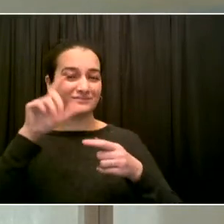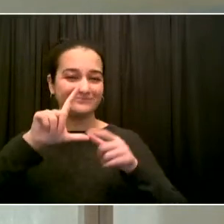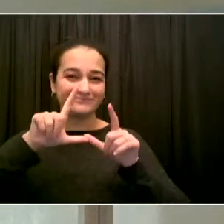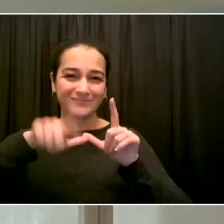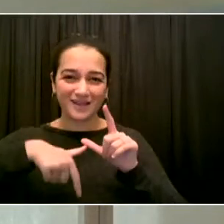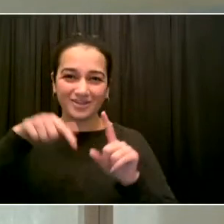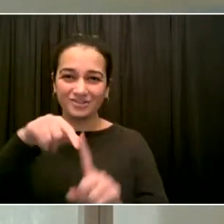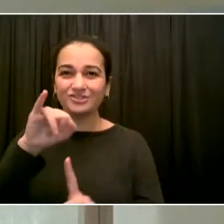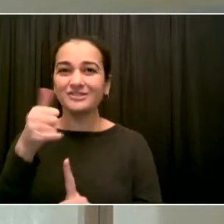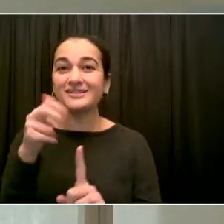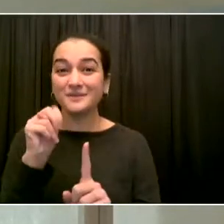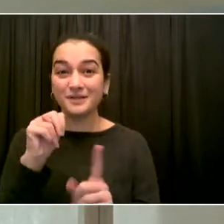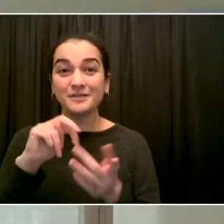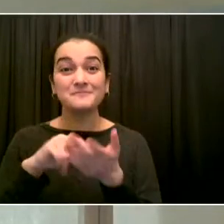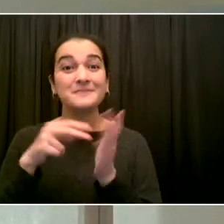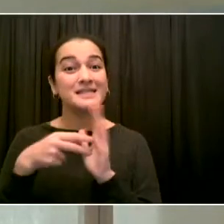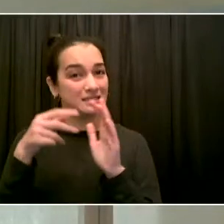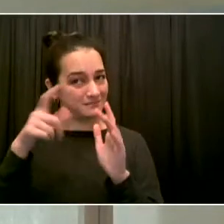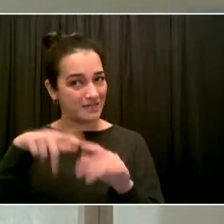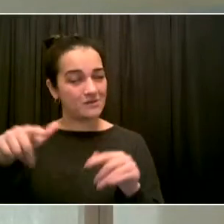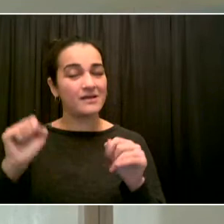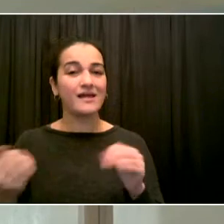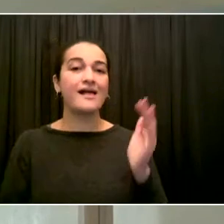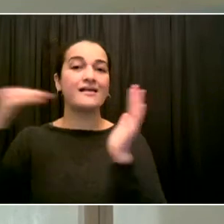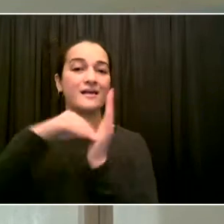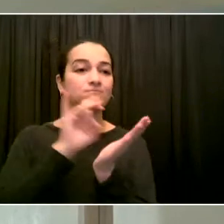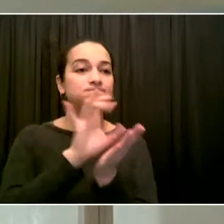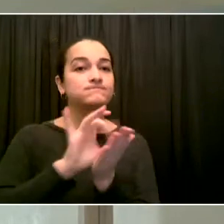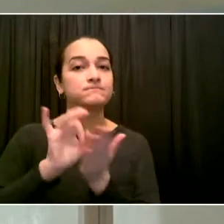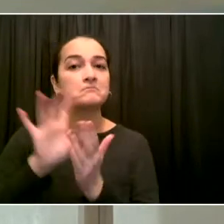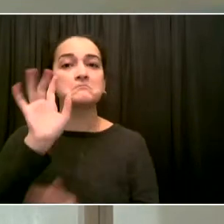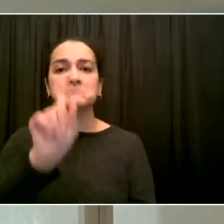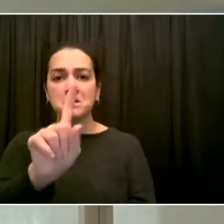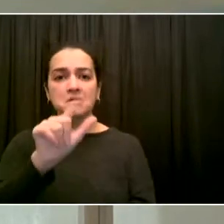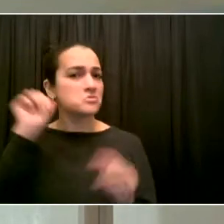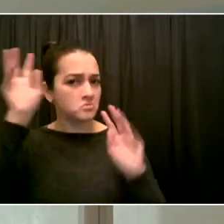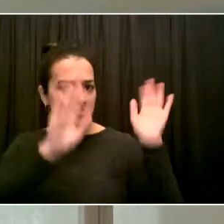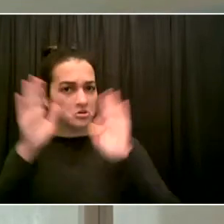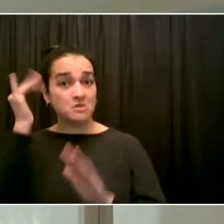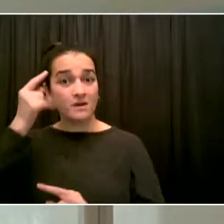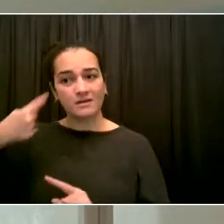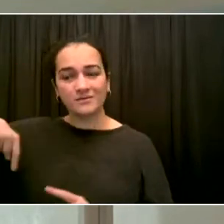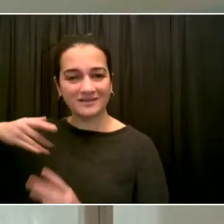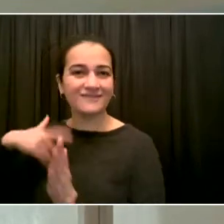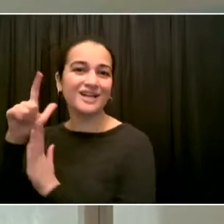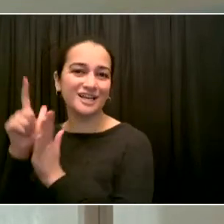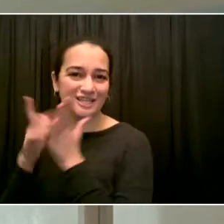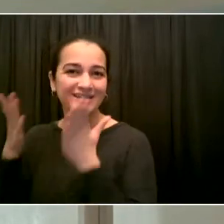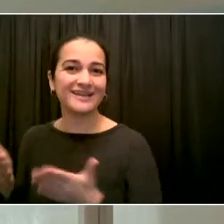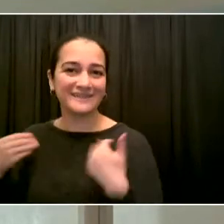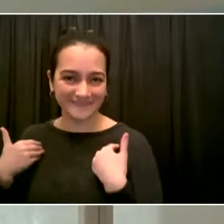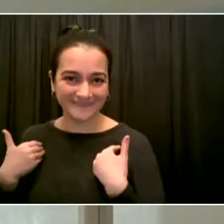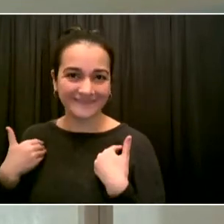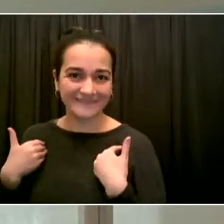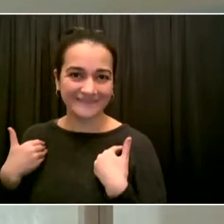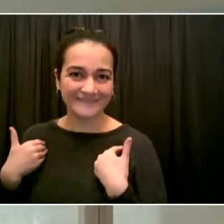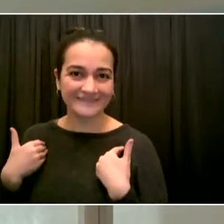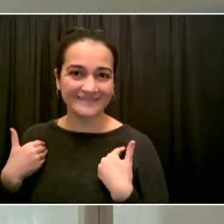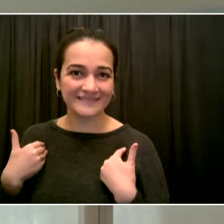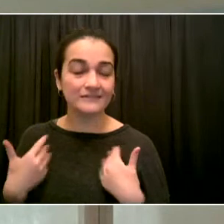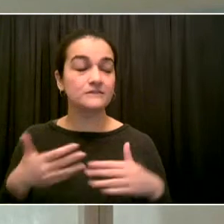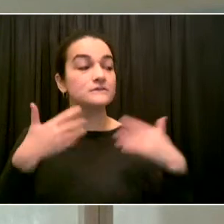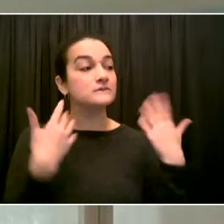difference in people's lives. Again, I want to thank you for your support. I want to thank our whole agency for the work that we have